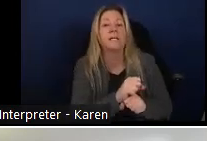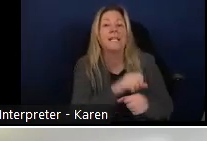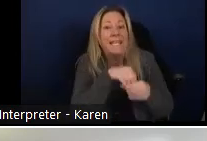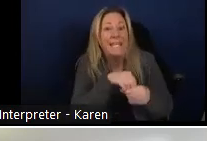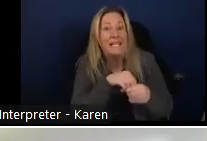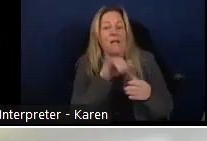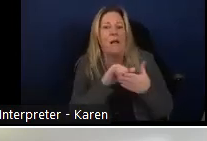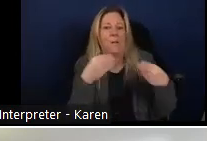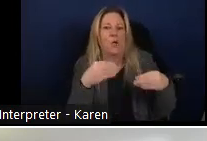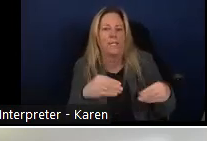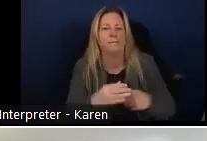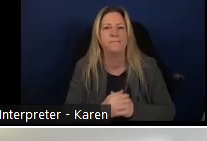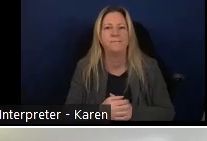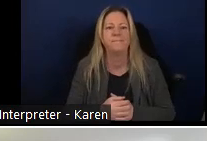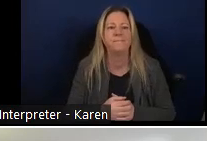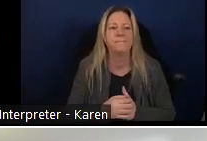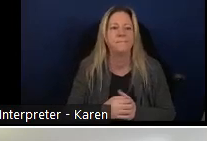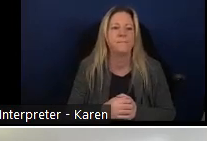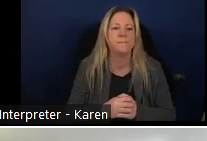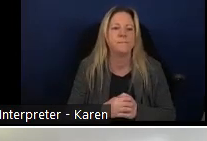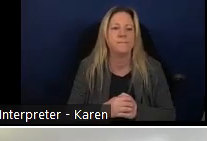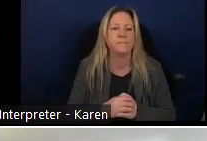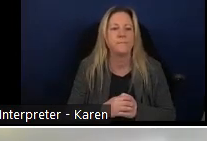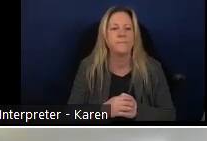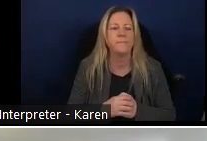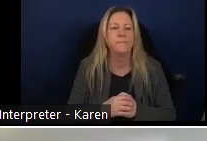grow market. Next slide.